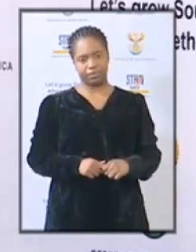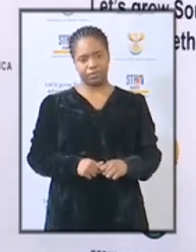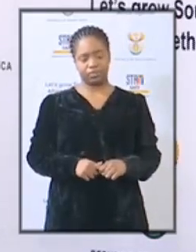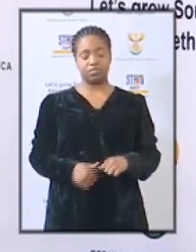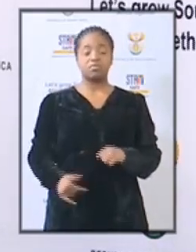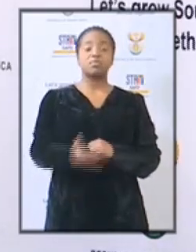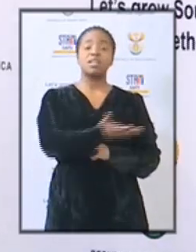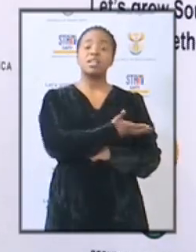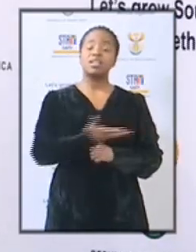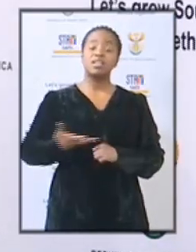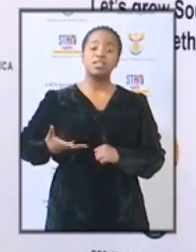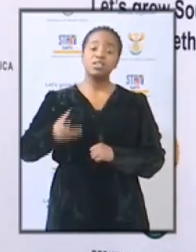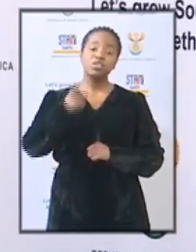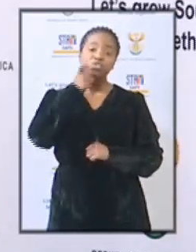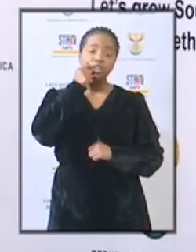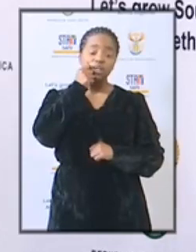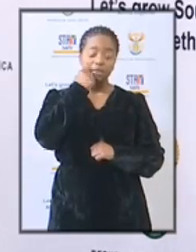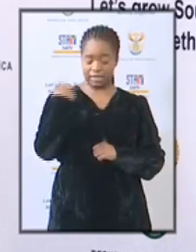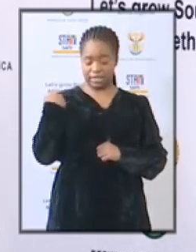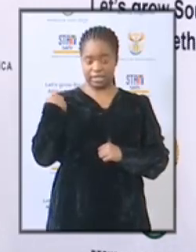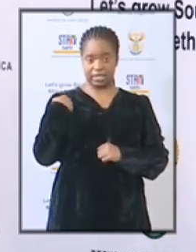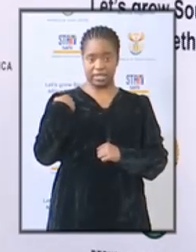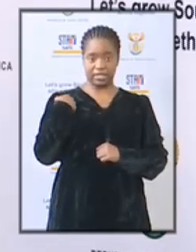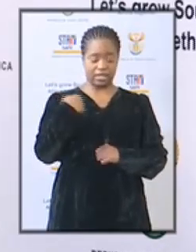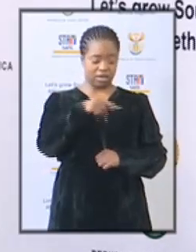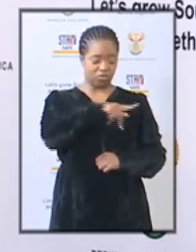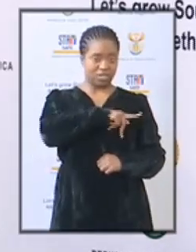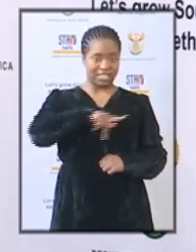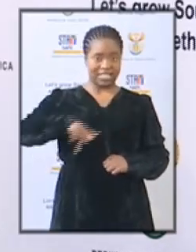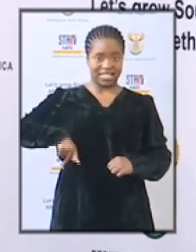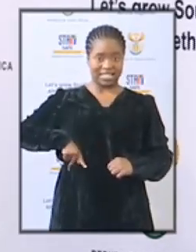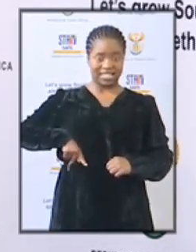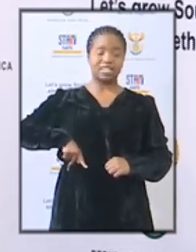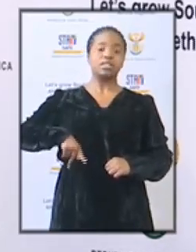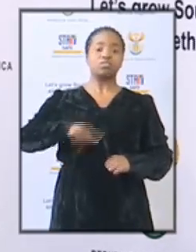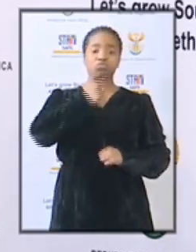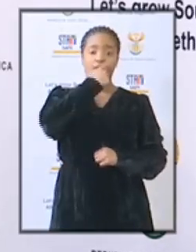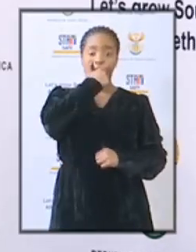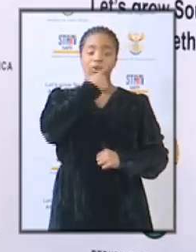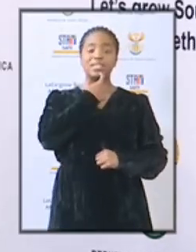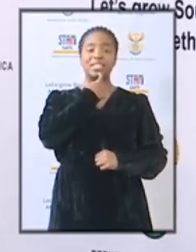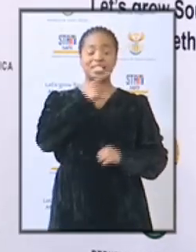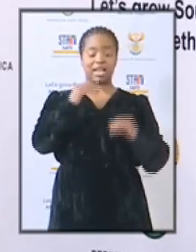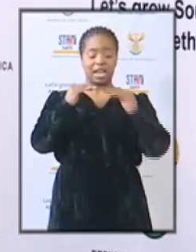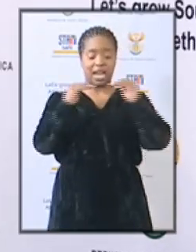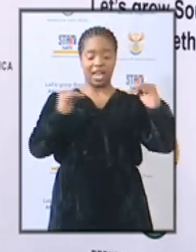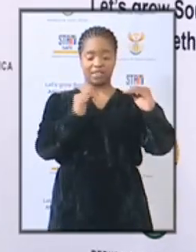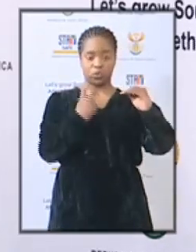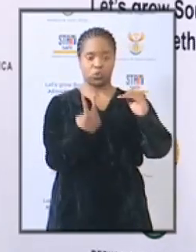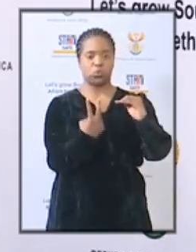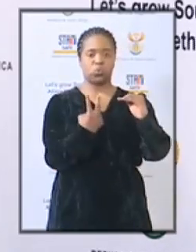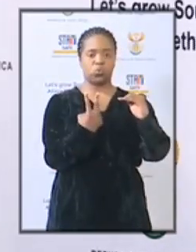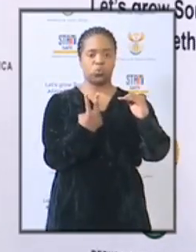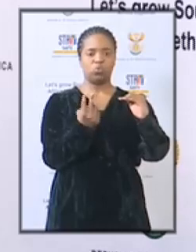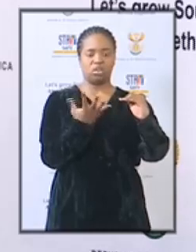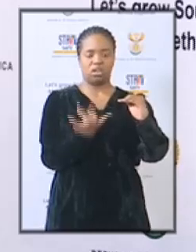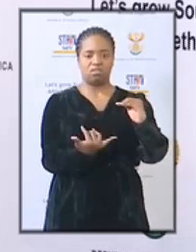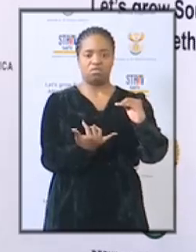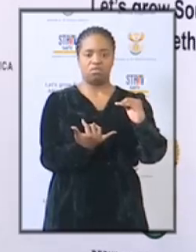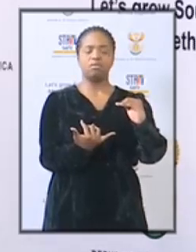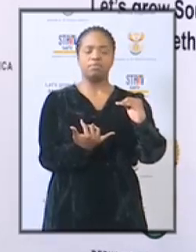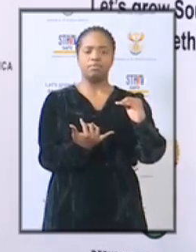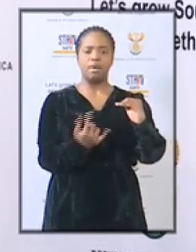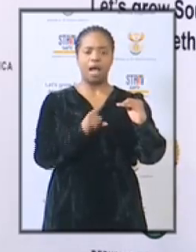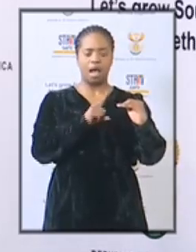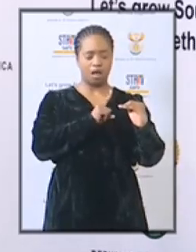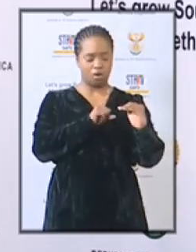Ladies and gentlemen, the announcement by President Ramaphosa to move to alert level 2 of the COVID-19 risk